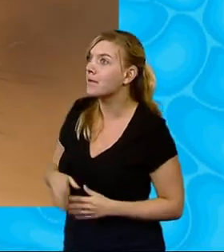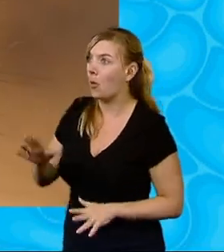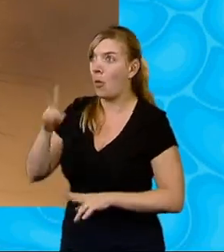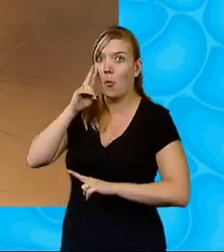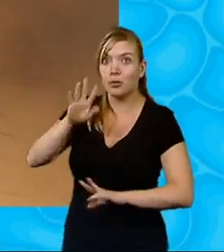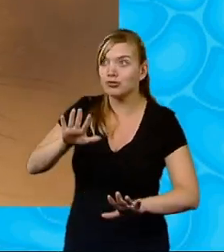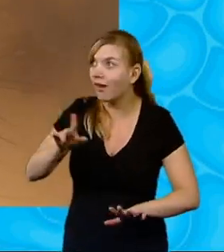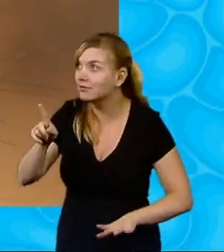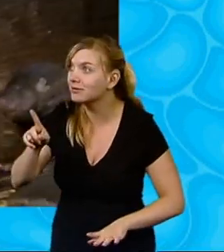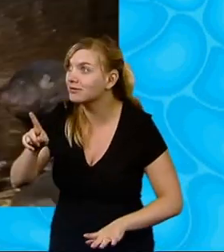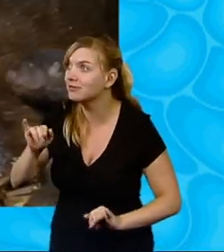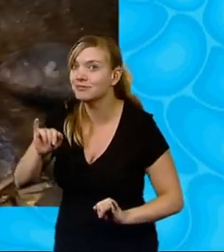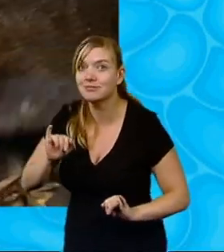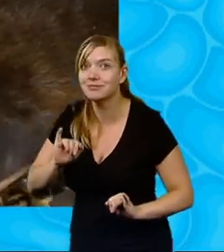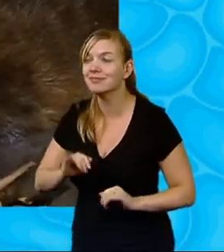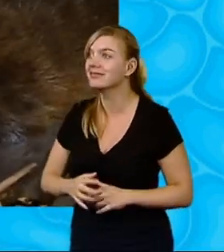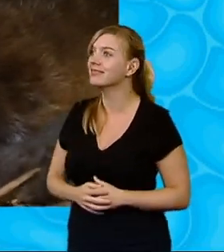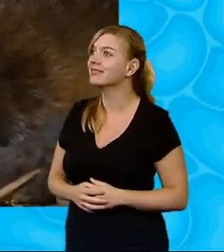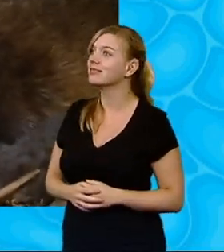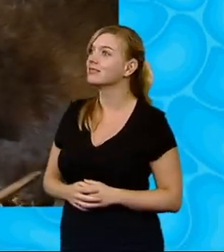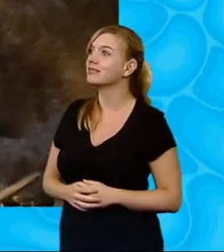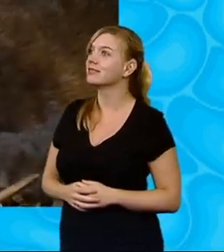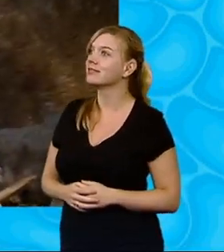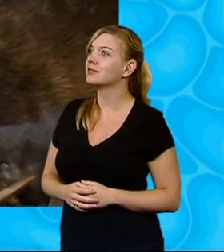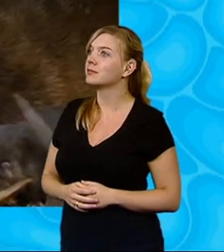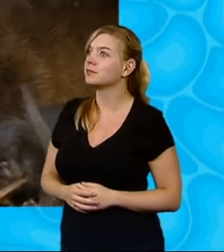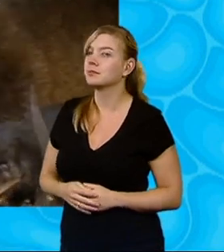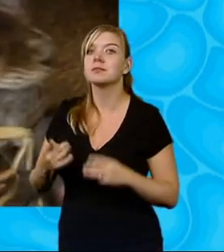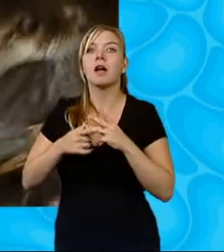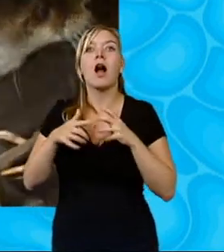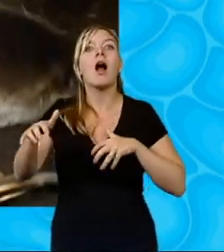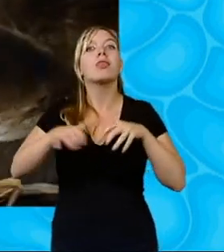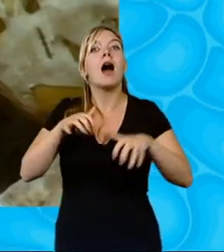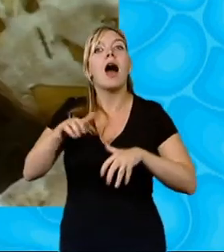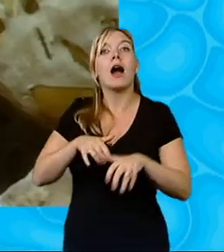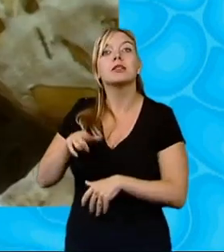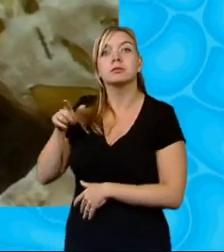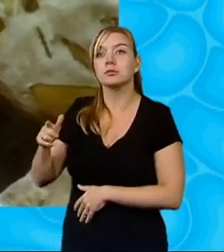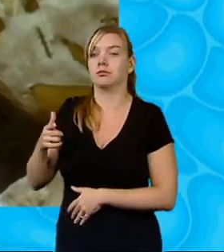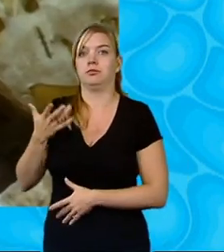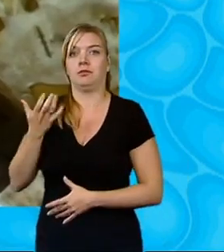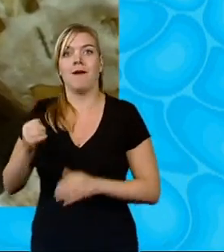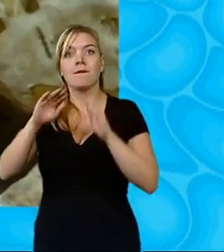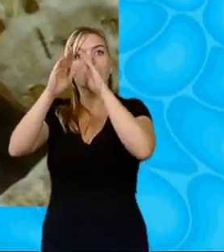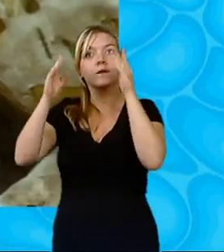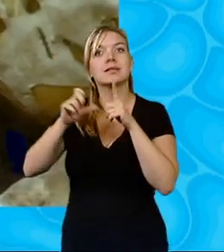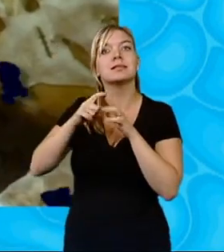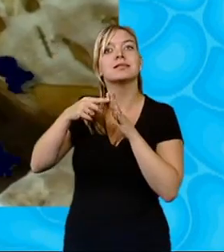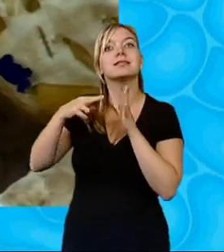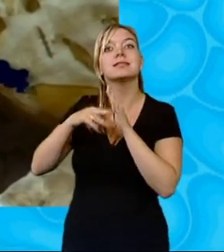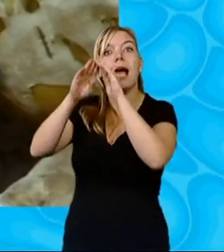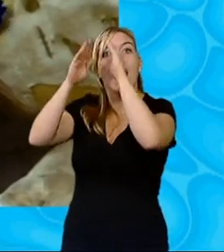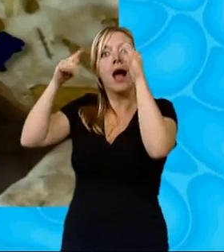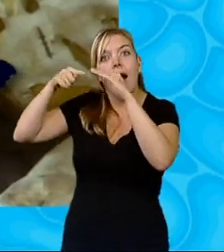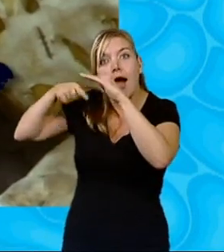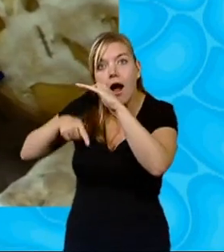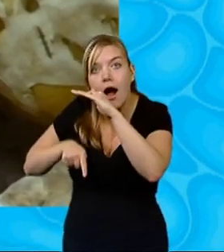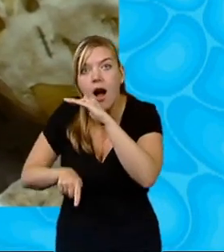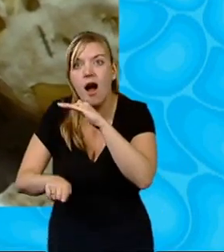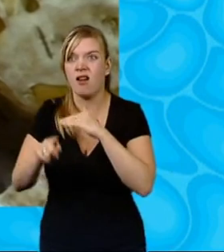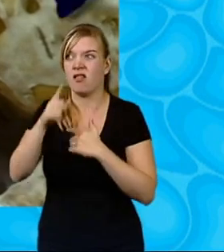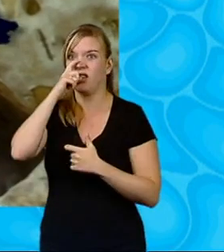mate! And other animals like otters or wolves live in homes called dens. And dens can be